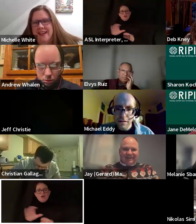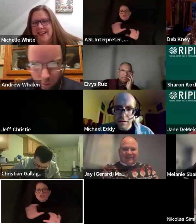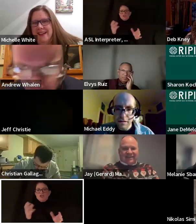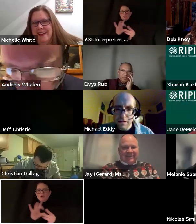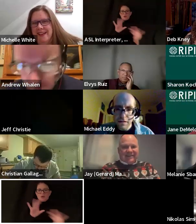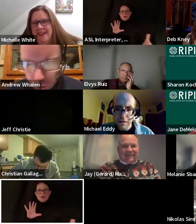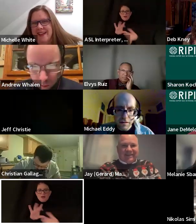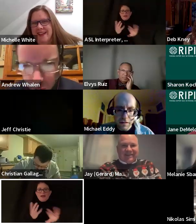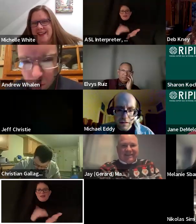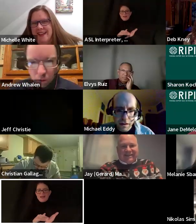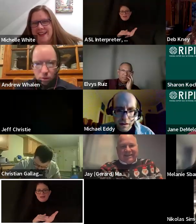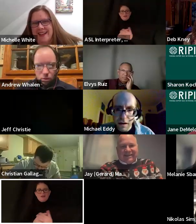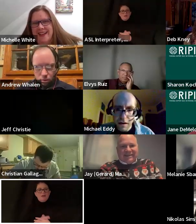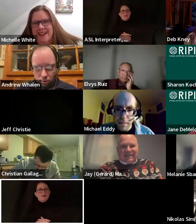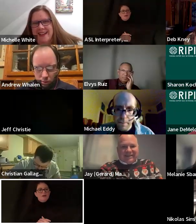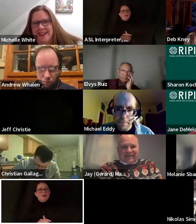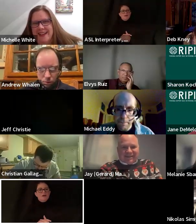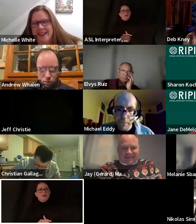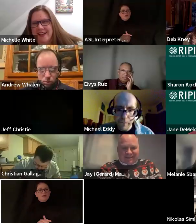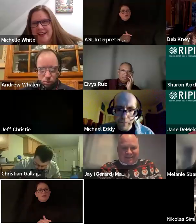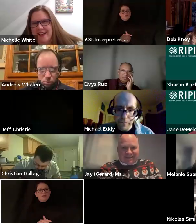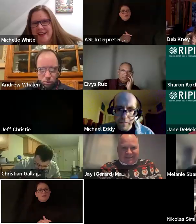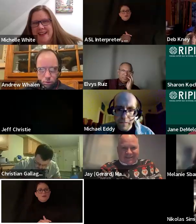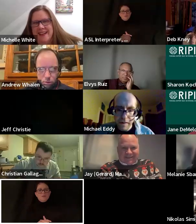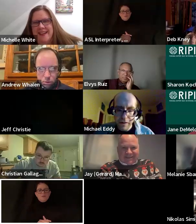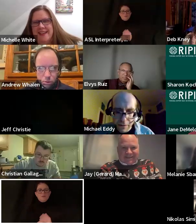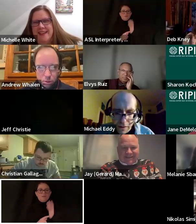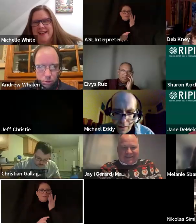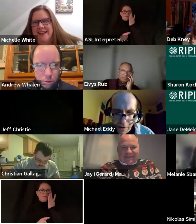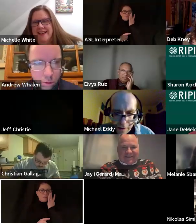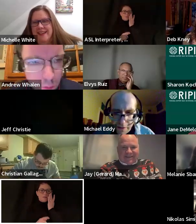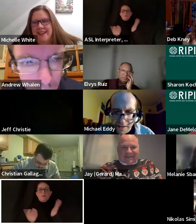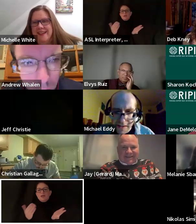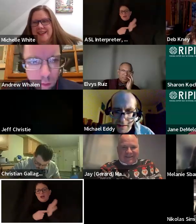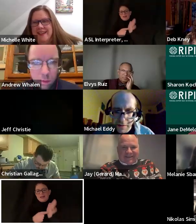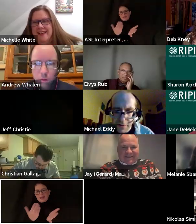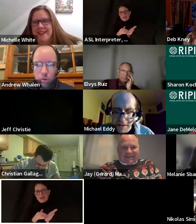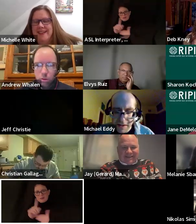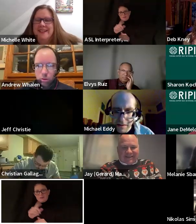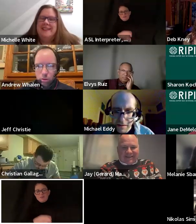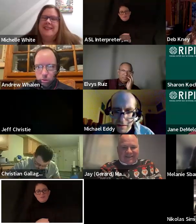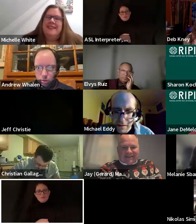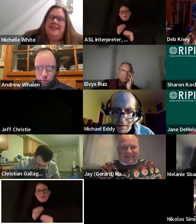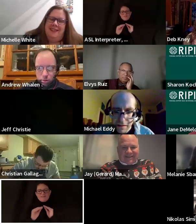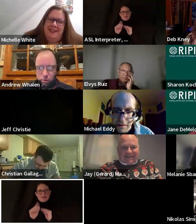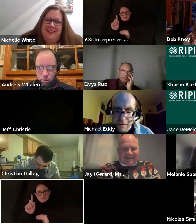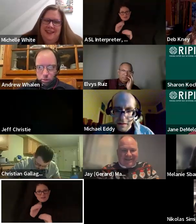It's not showing. You're not sharing. showing the right screen, I think. Oh yeah, yeah. Let me Try fix it that. again. Let me fix